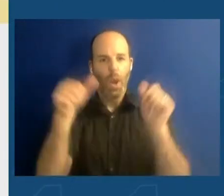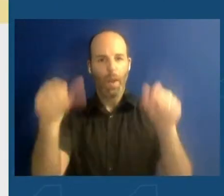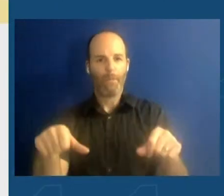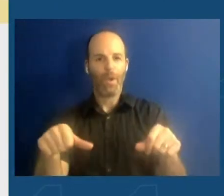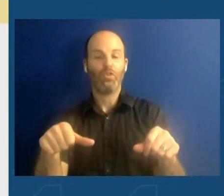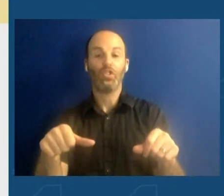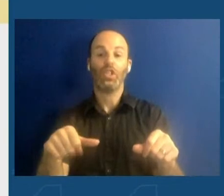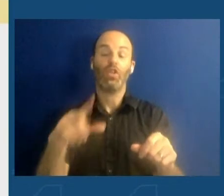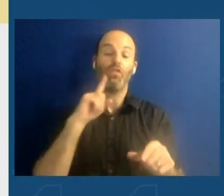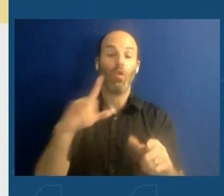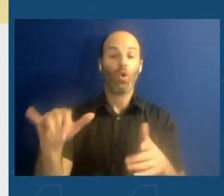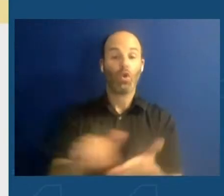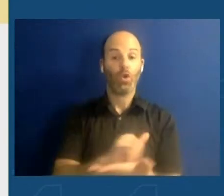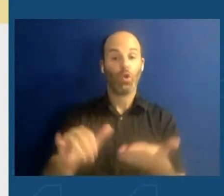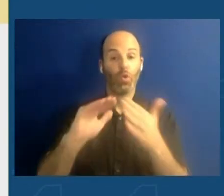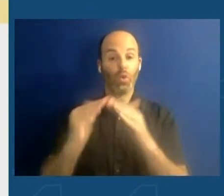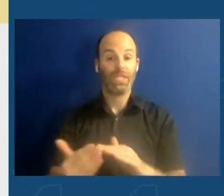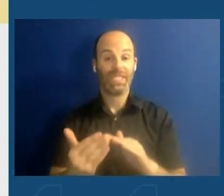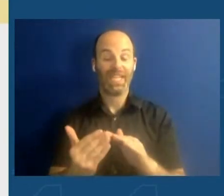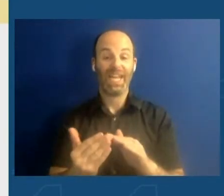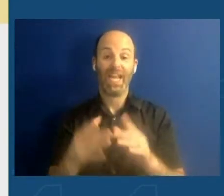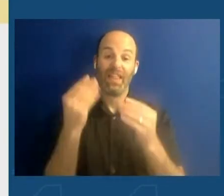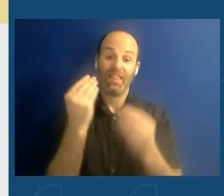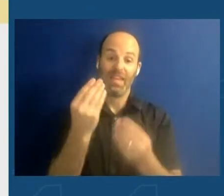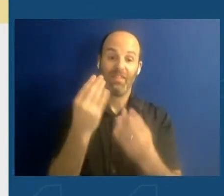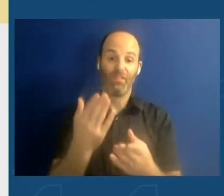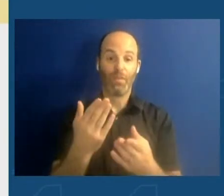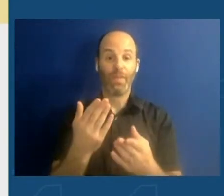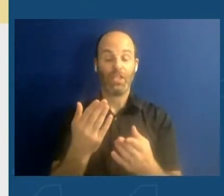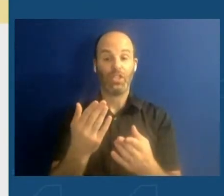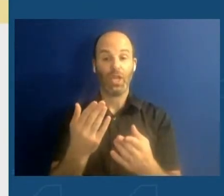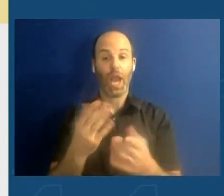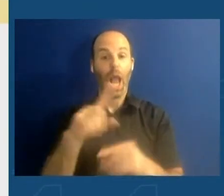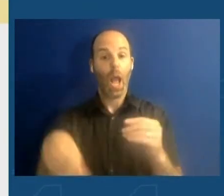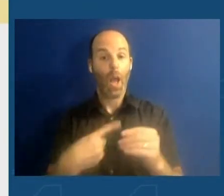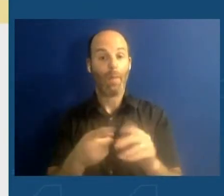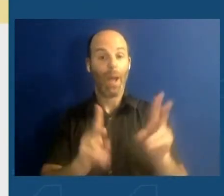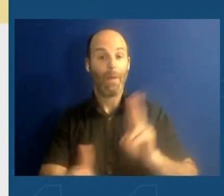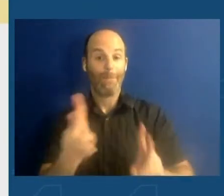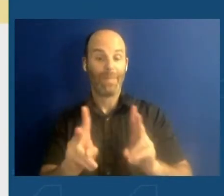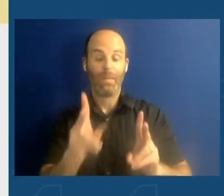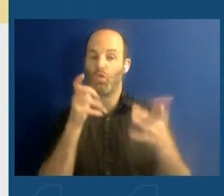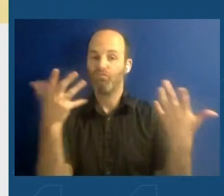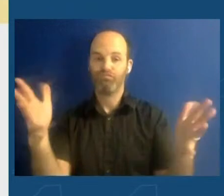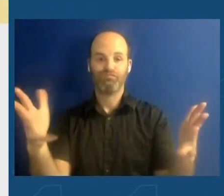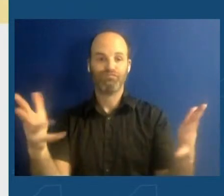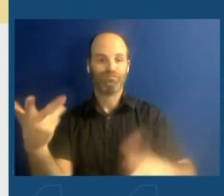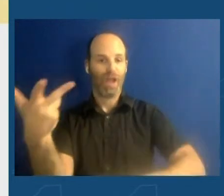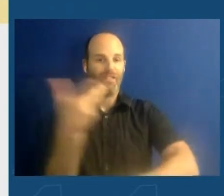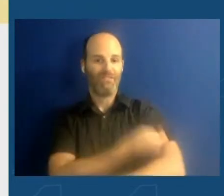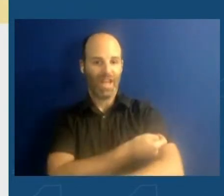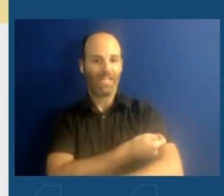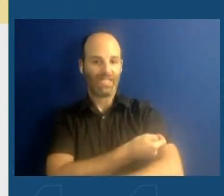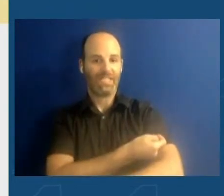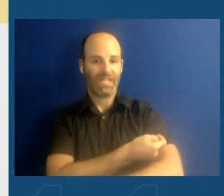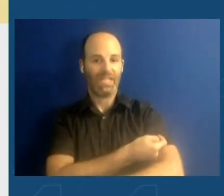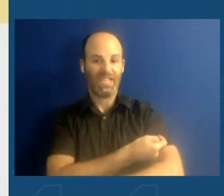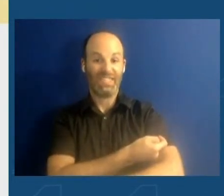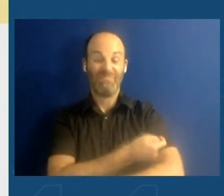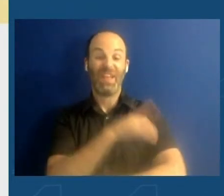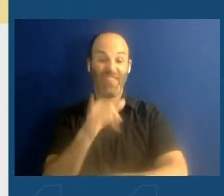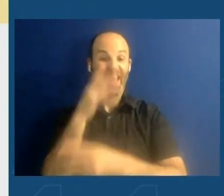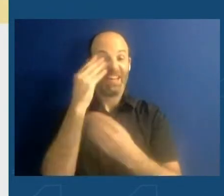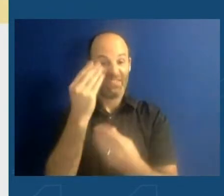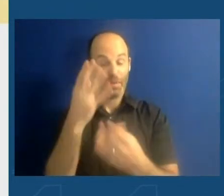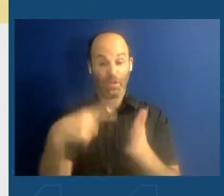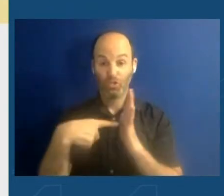City, the information on people who have been vaccinated. These data show